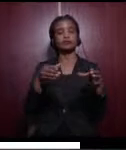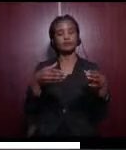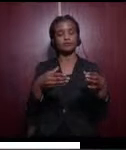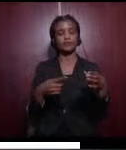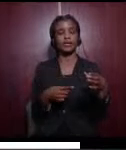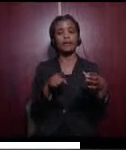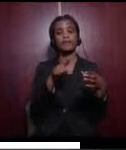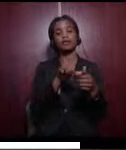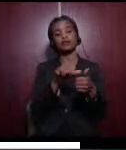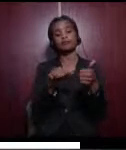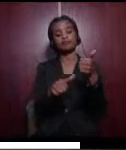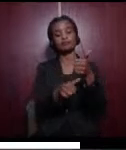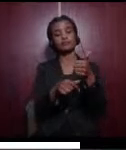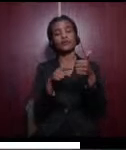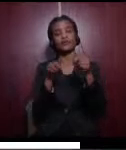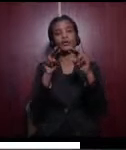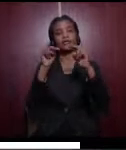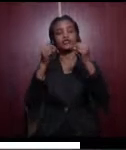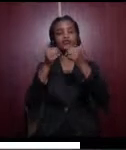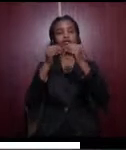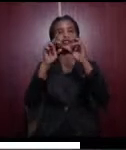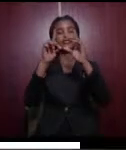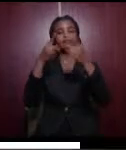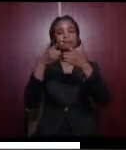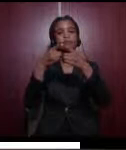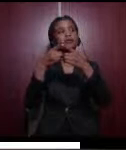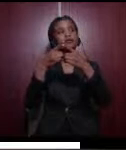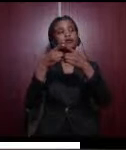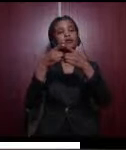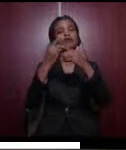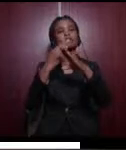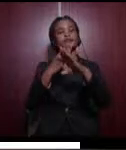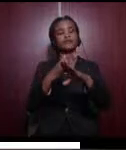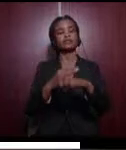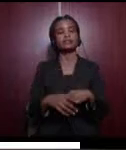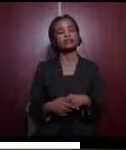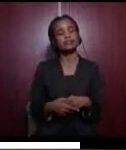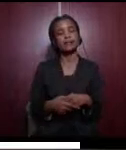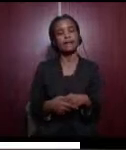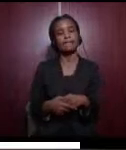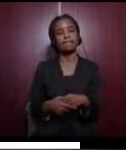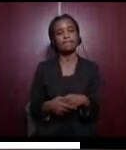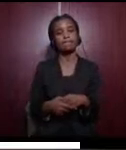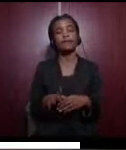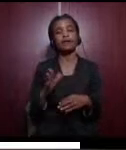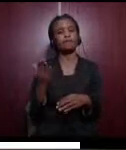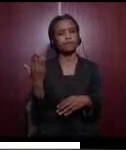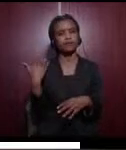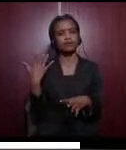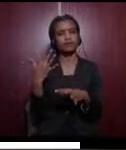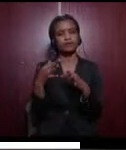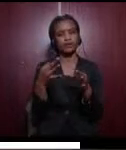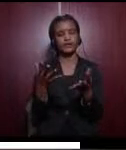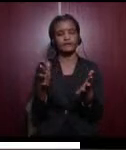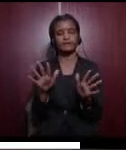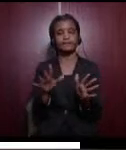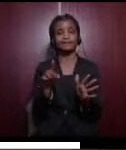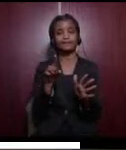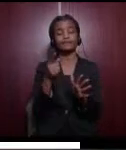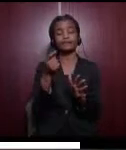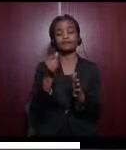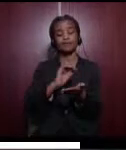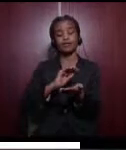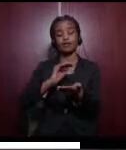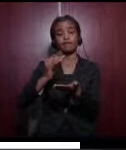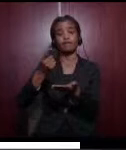the National Department of Defence. So as indicated earlier, that the Fundraising Act has